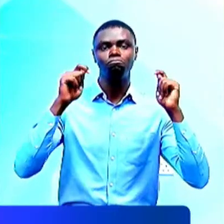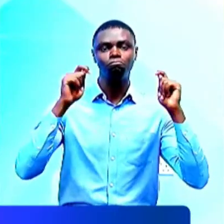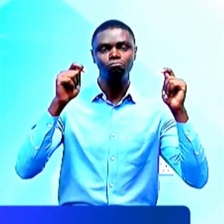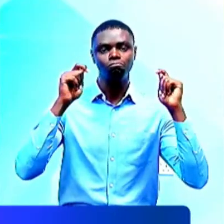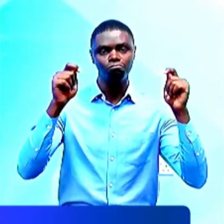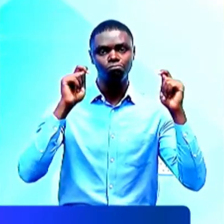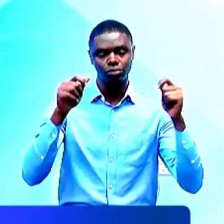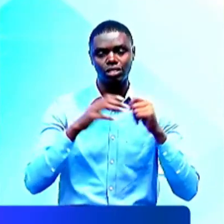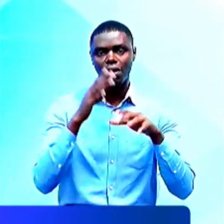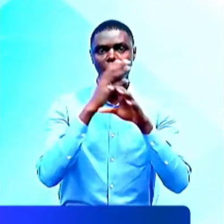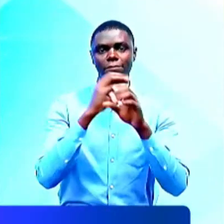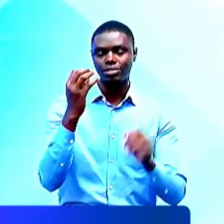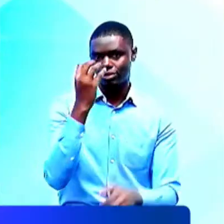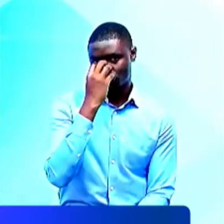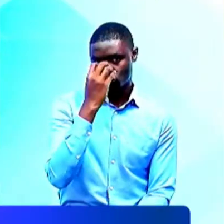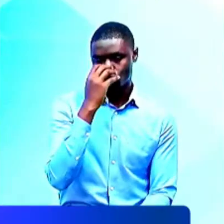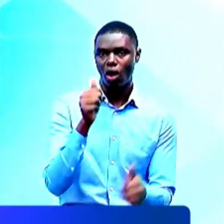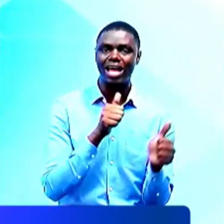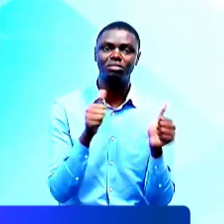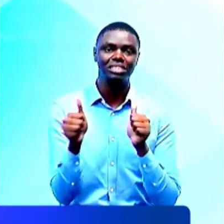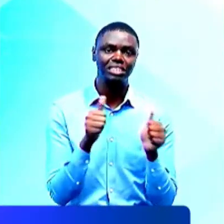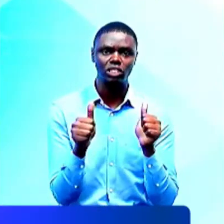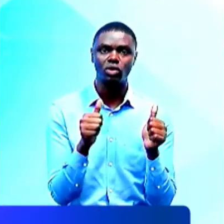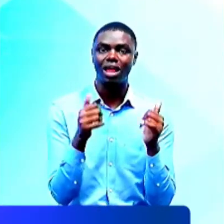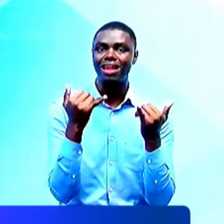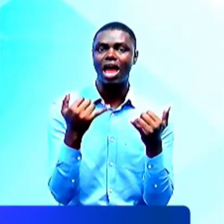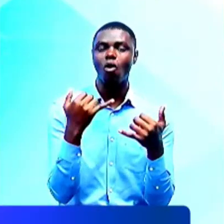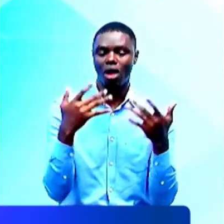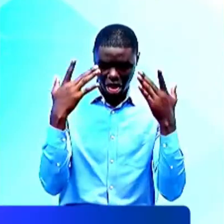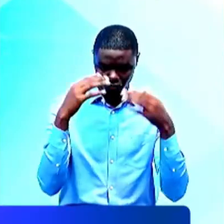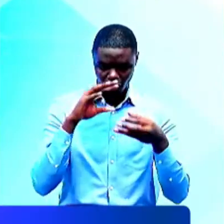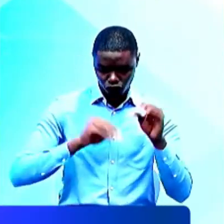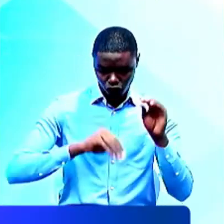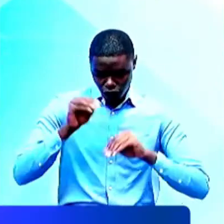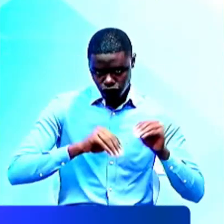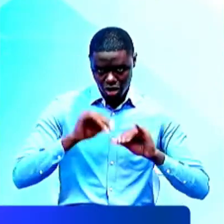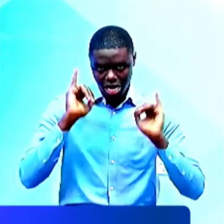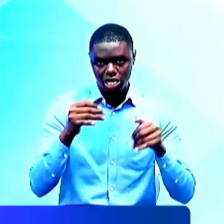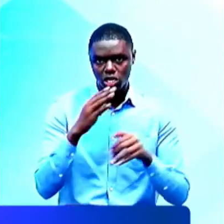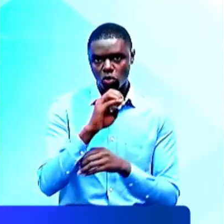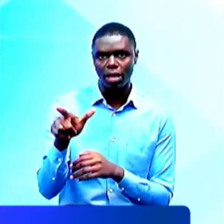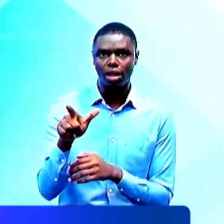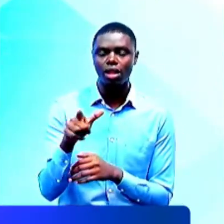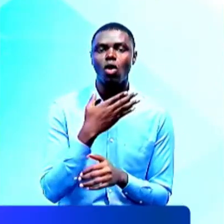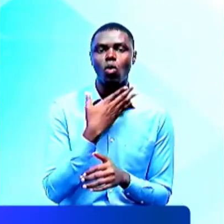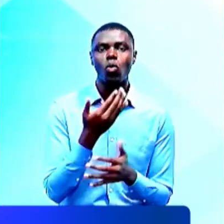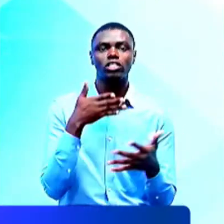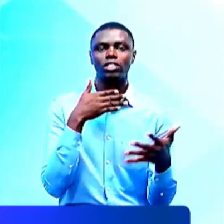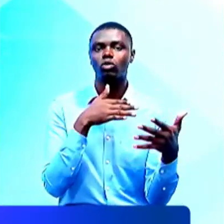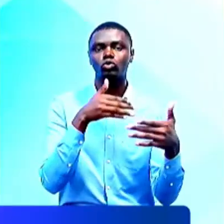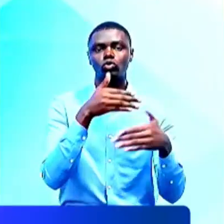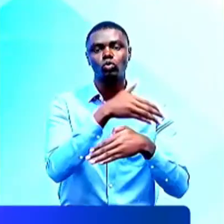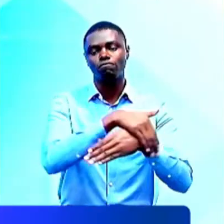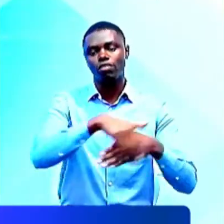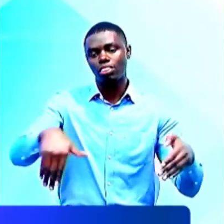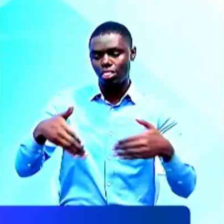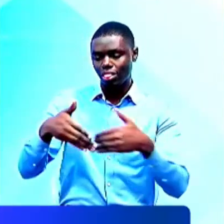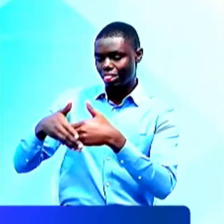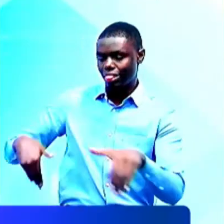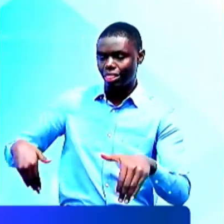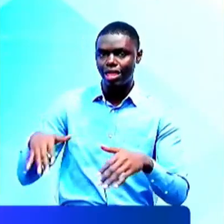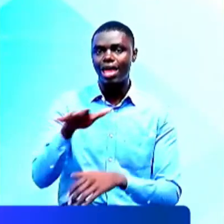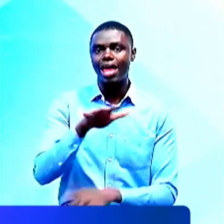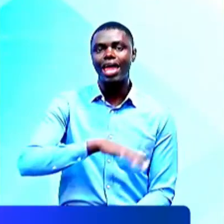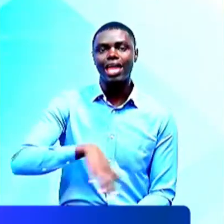protests, President William Ruto's administration has lined up a new bill that seeks to demarcate areas for holding